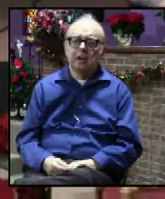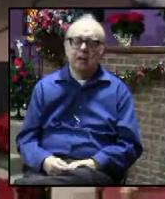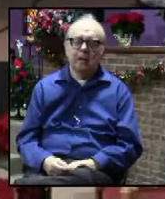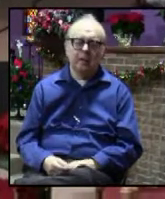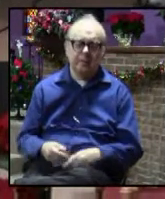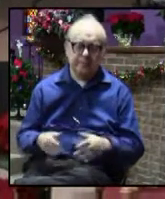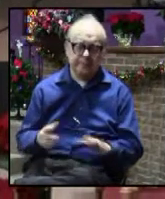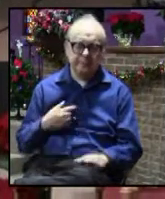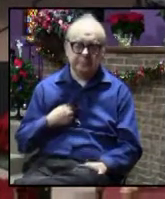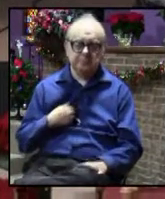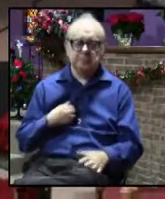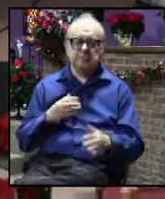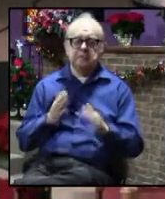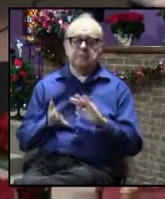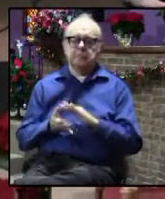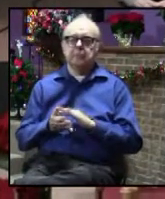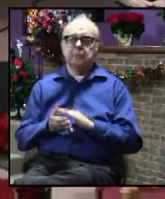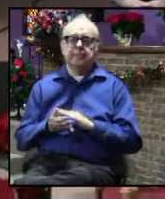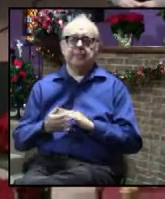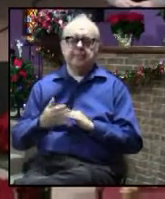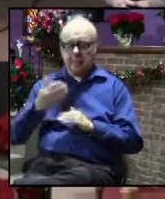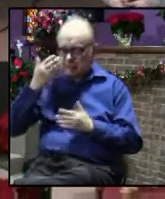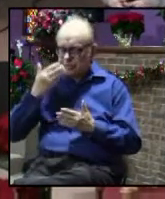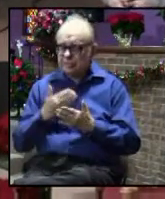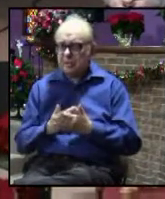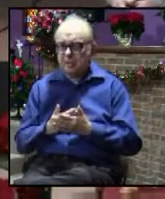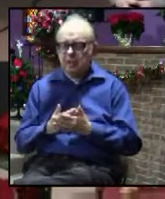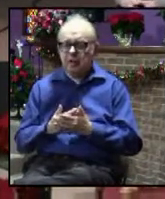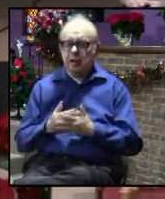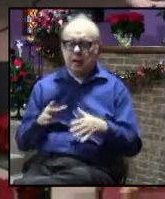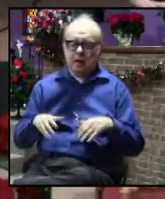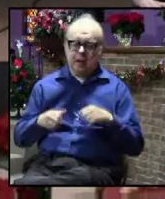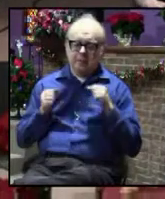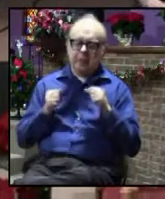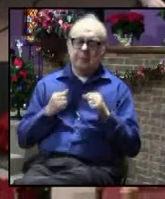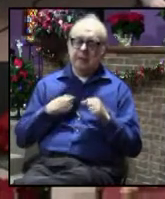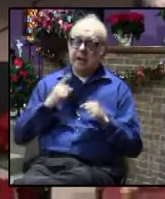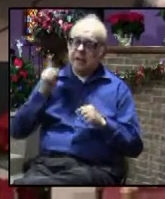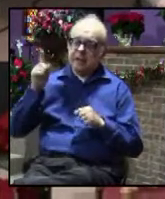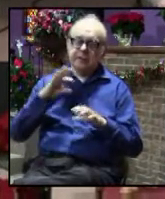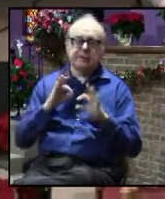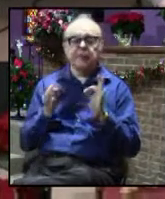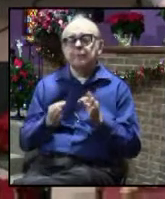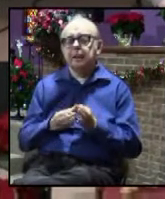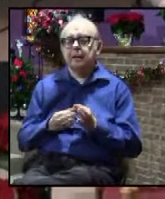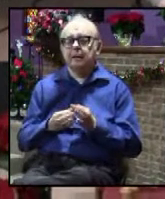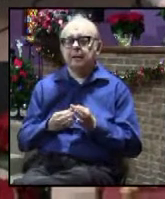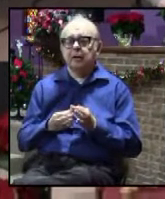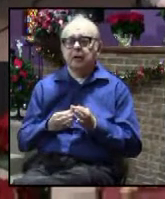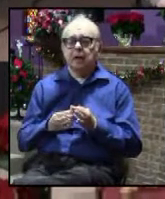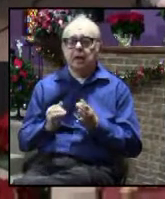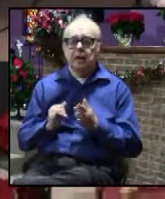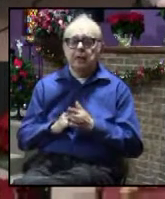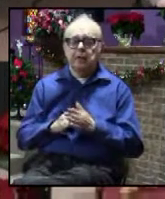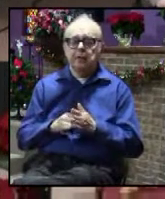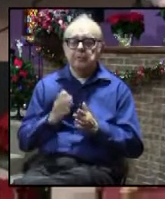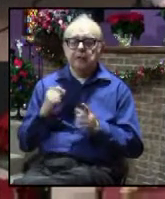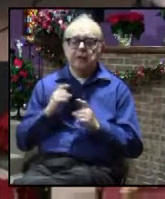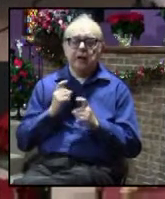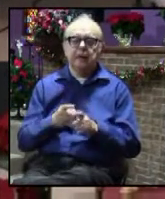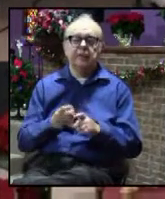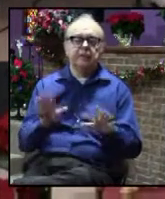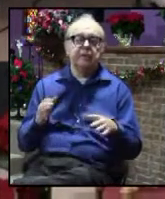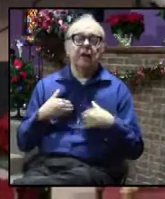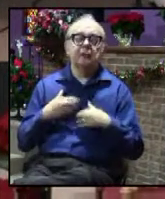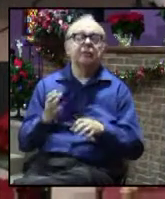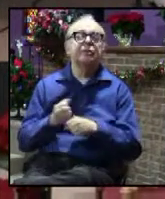and allowed me to become his son, adopted me into his family, and that was the greatest gift that I had ever received.